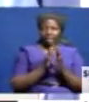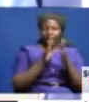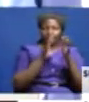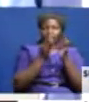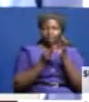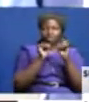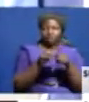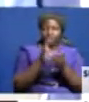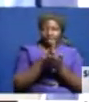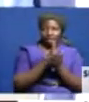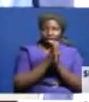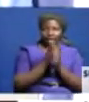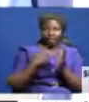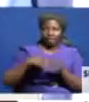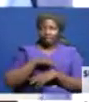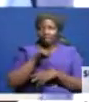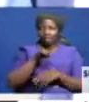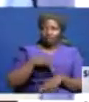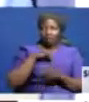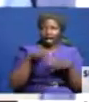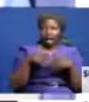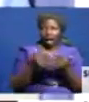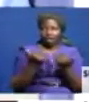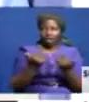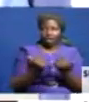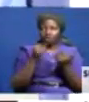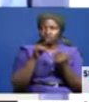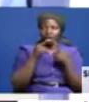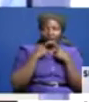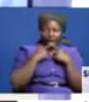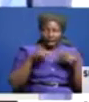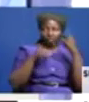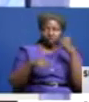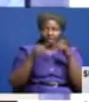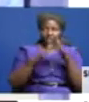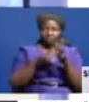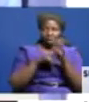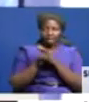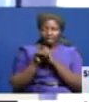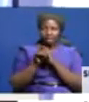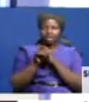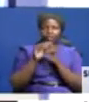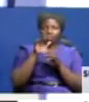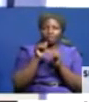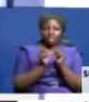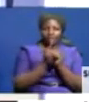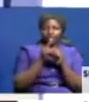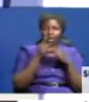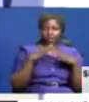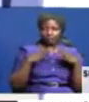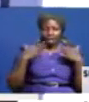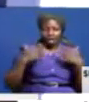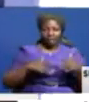how do you feel right now that you've been declared the victor among the 11 candidates? I feel happy. I feel light